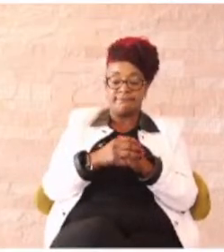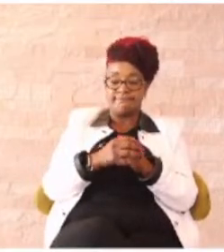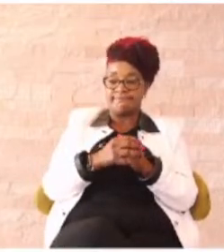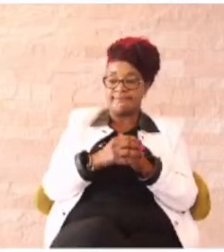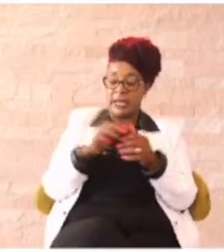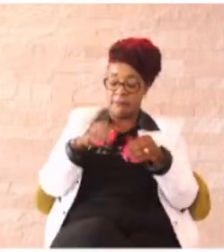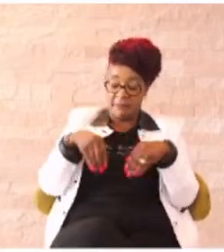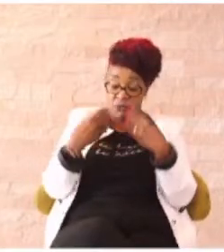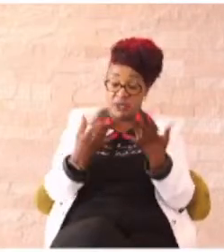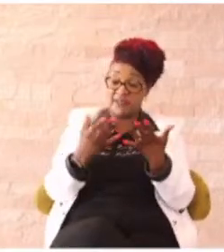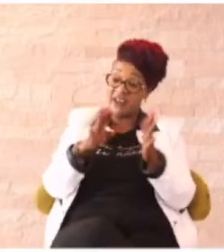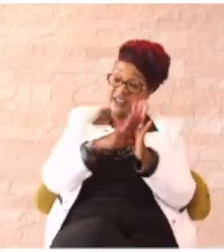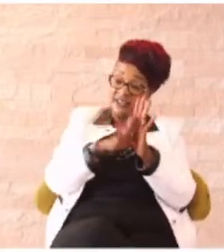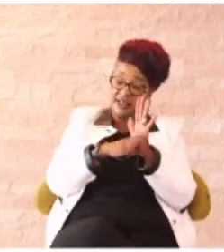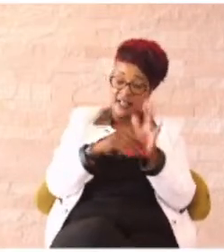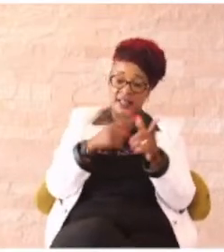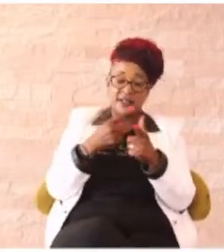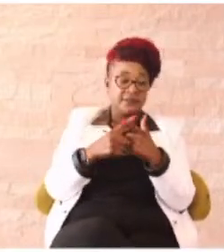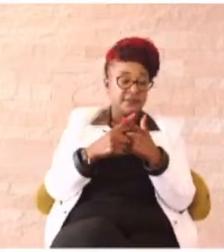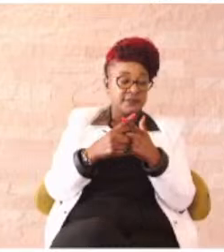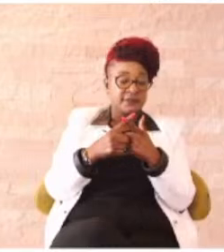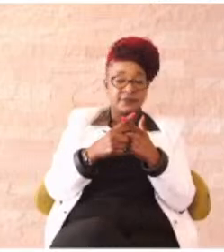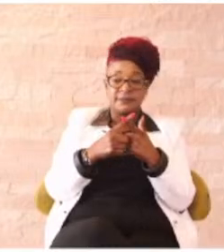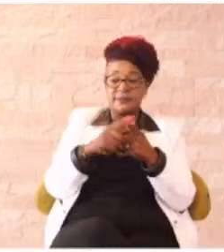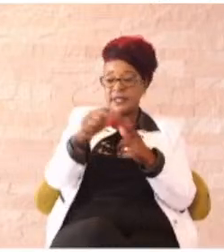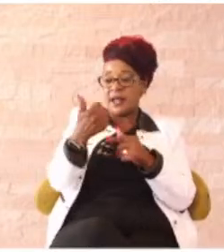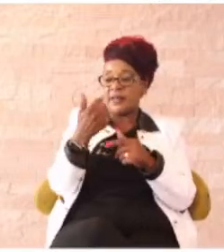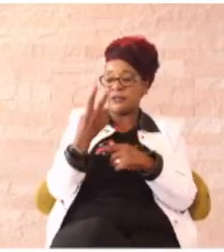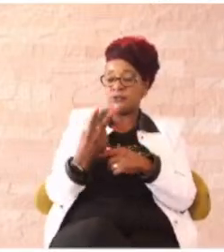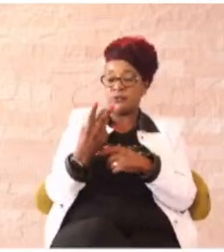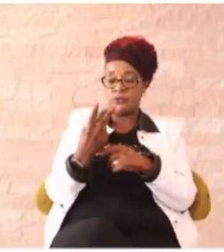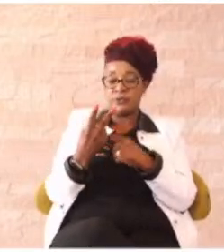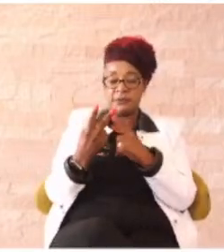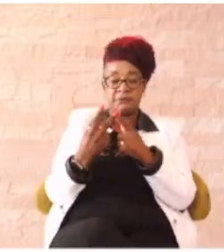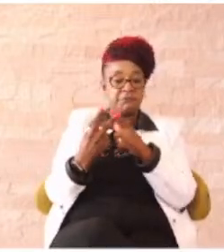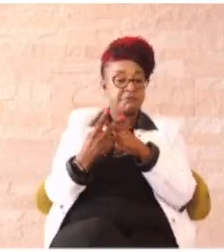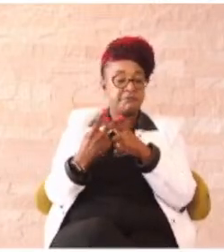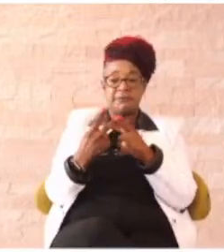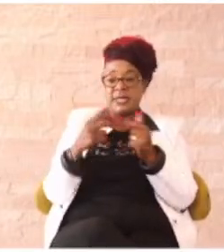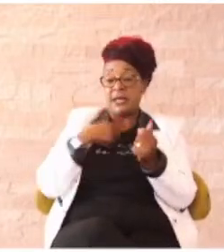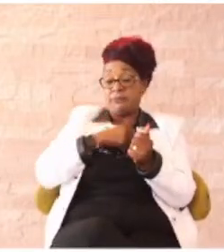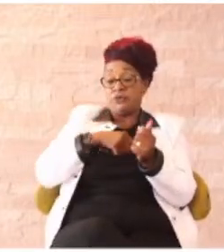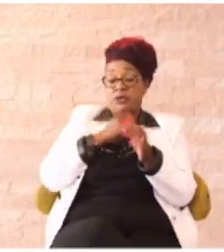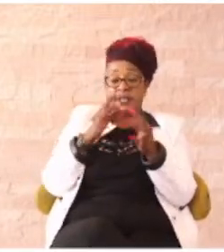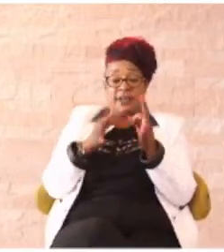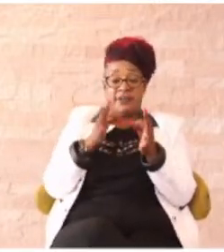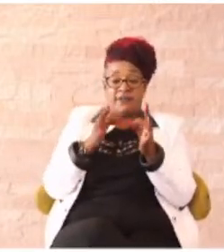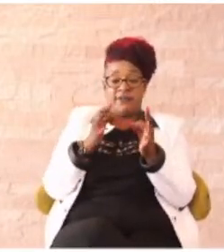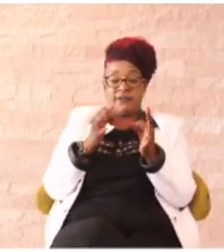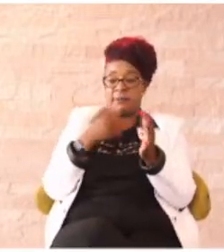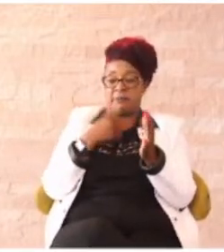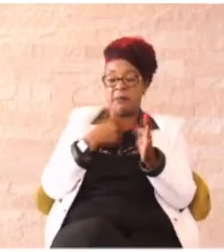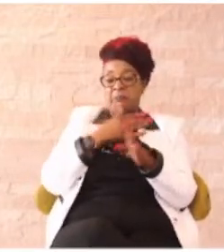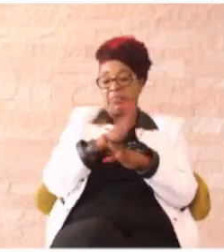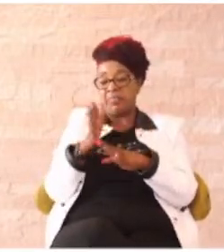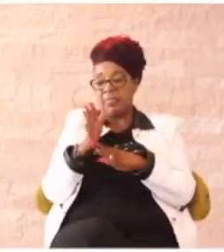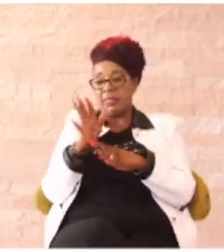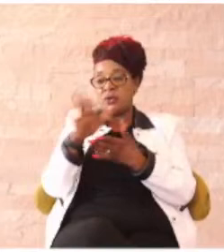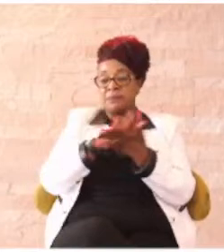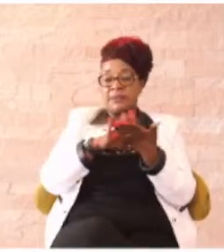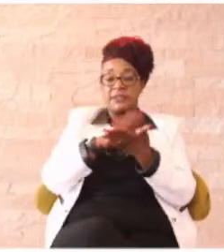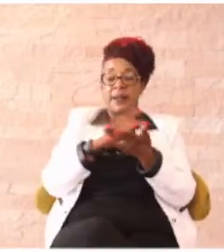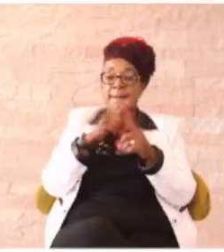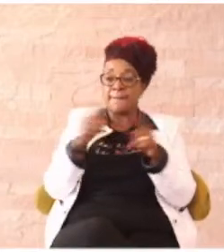agenda? Then the other two are just comments. I'm sorry if I'll be invading your space,